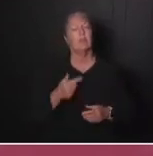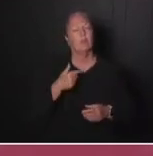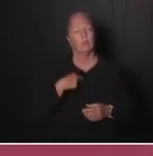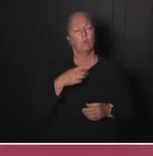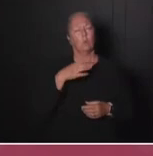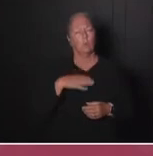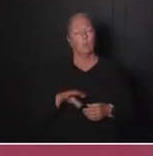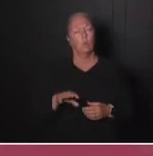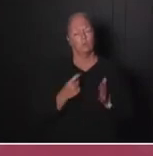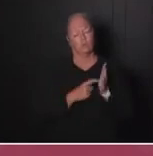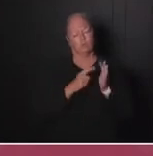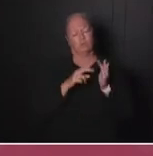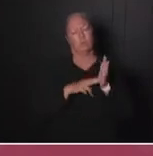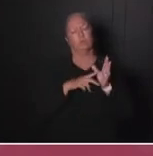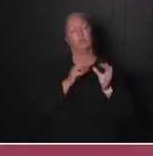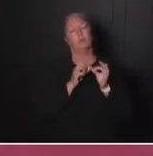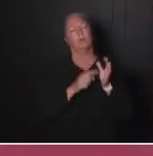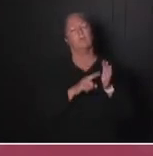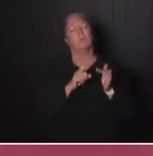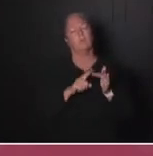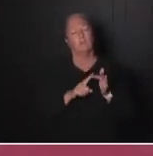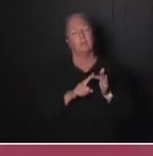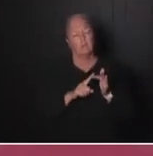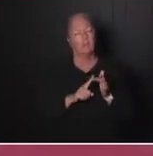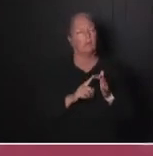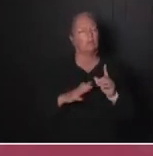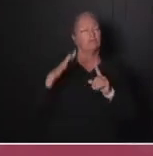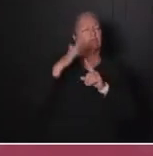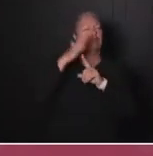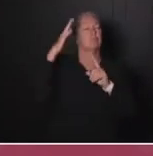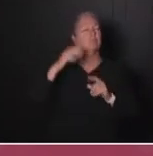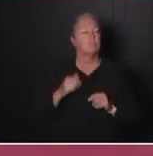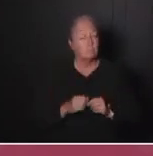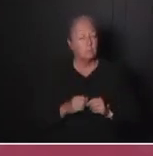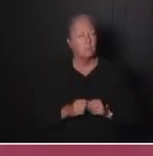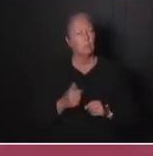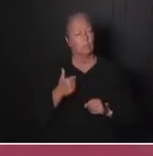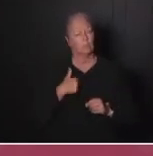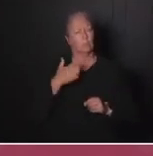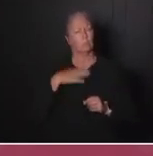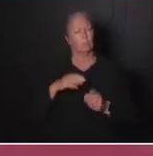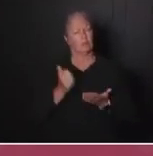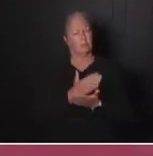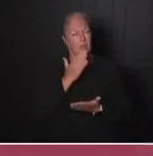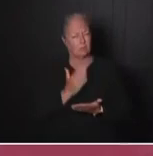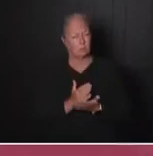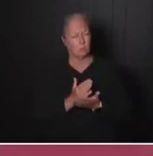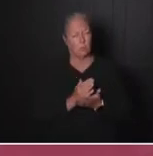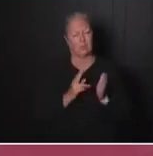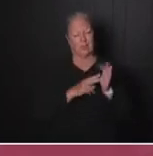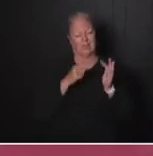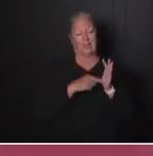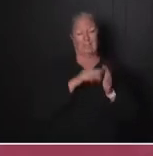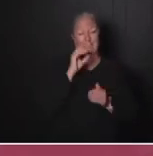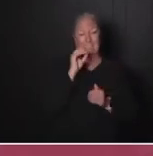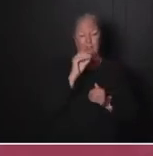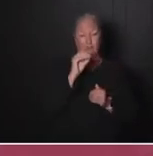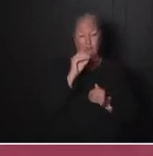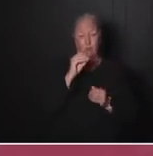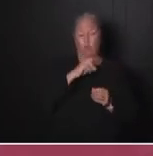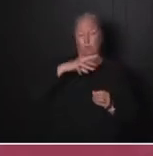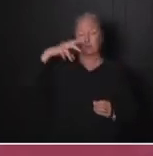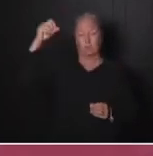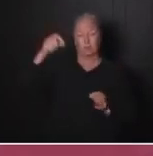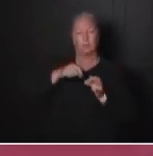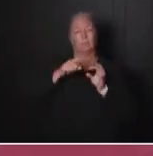a renewable energy superpower, and we are committed to achieving net zero emissions by